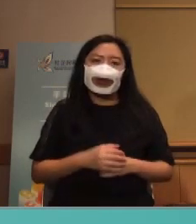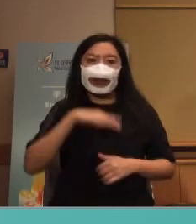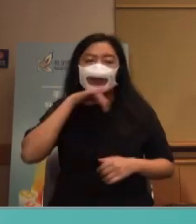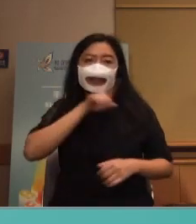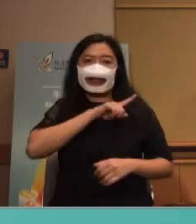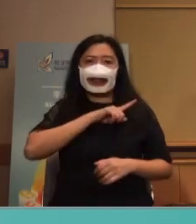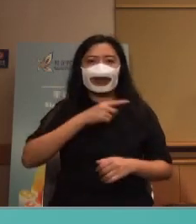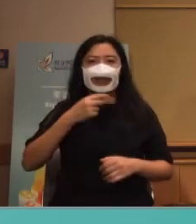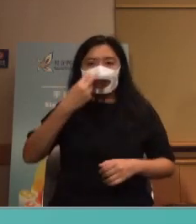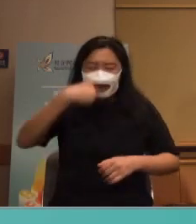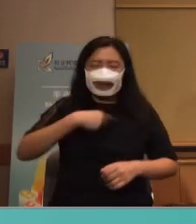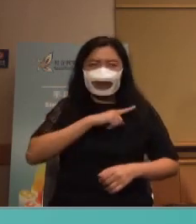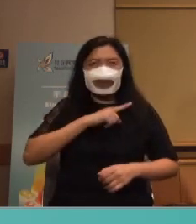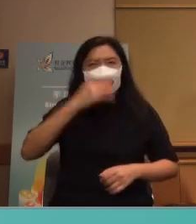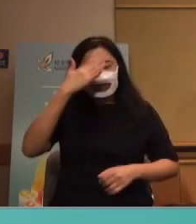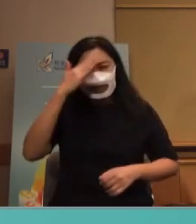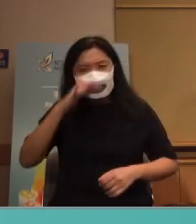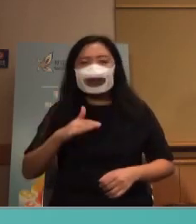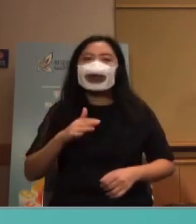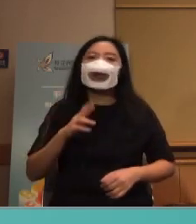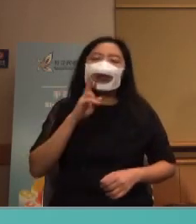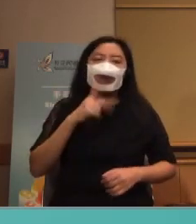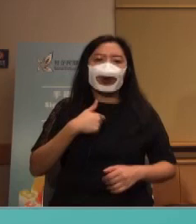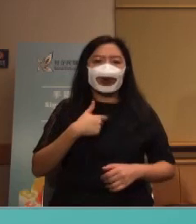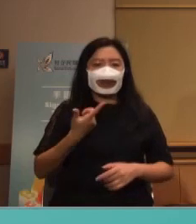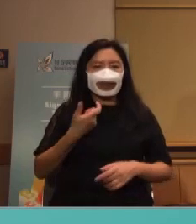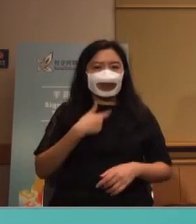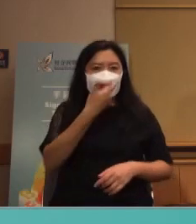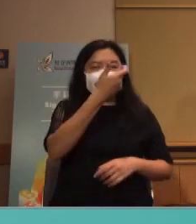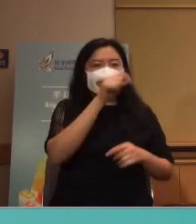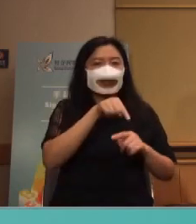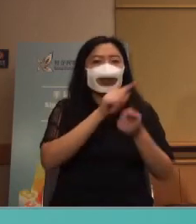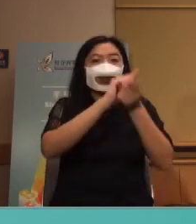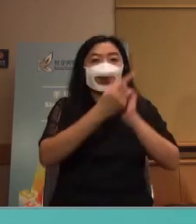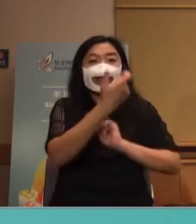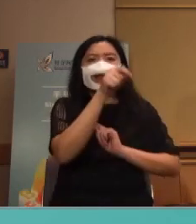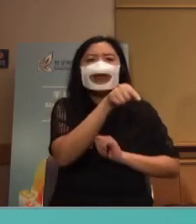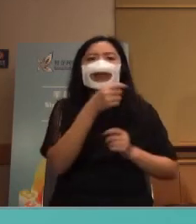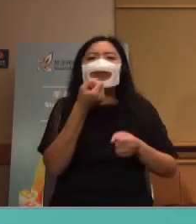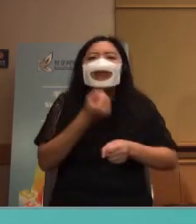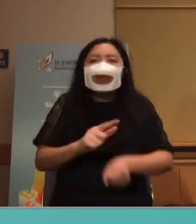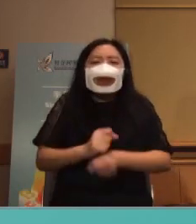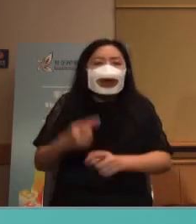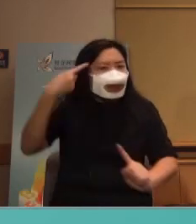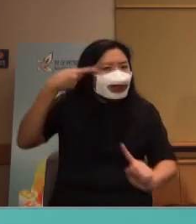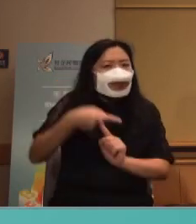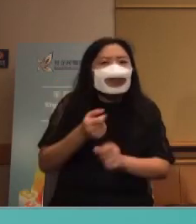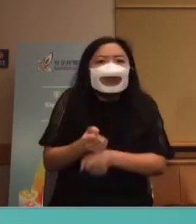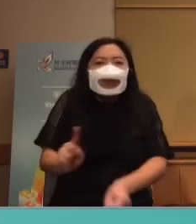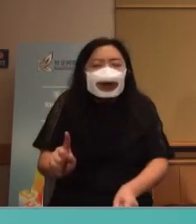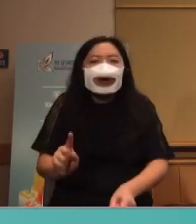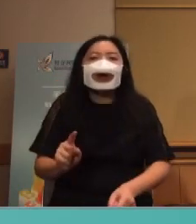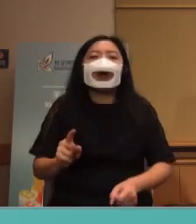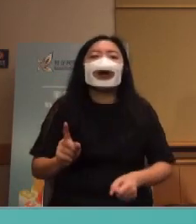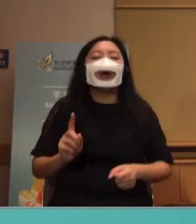the token utility? What is practical applications? How do you facilitate value to across various